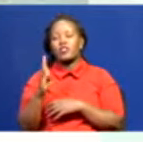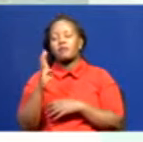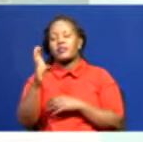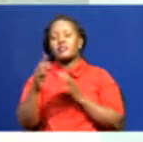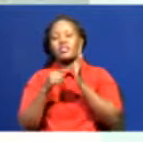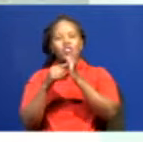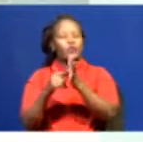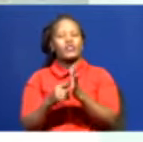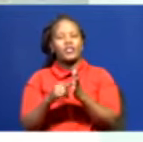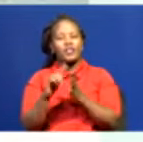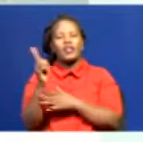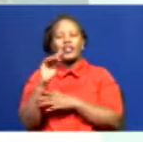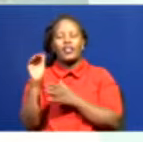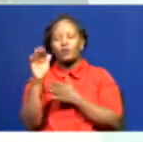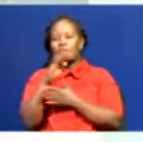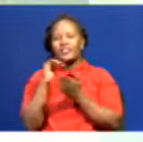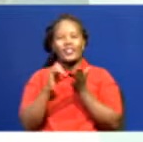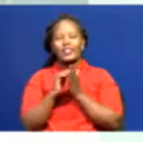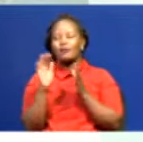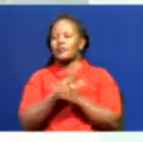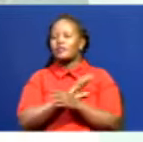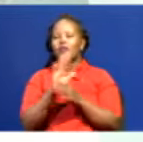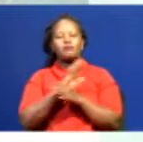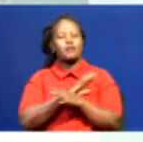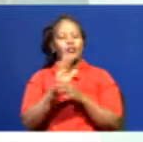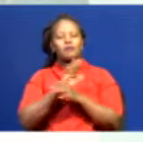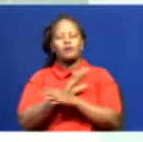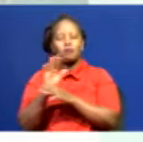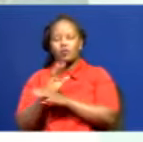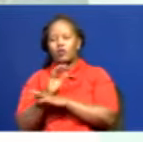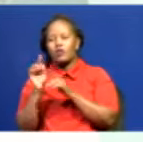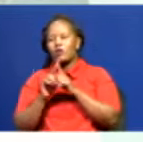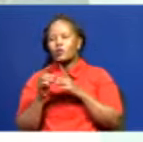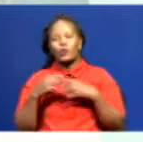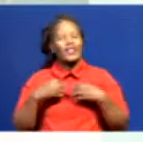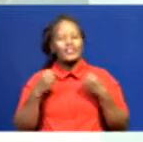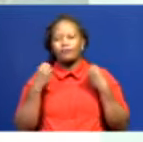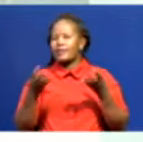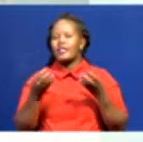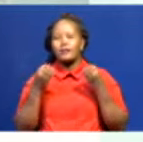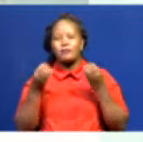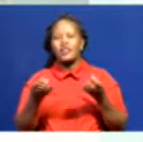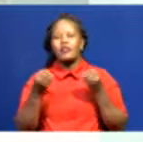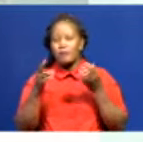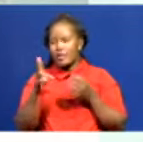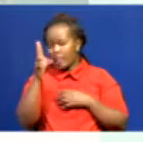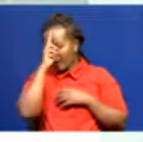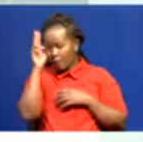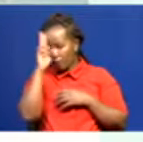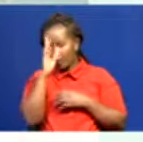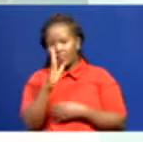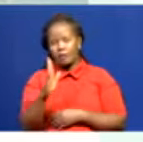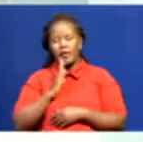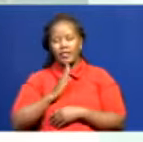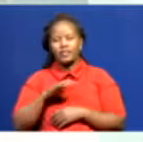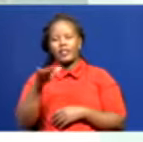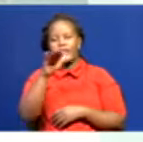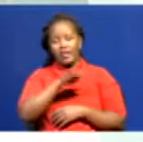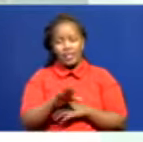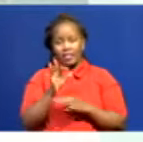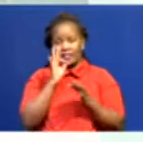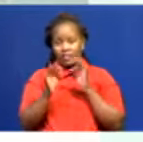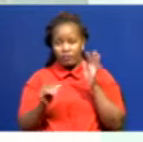district was a beehive of activity, with a contingent of police officers stationed at various spots in the capital city, just in